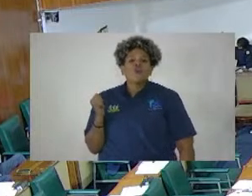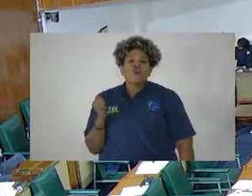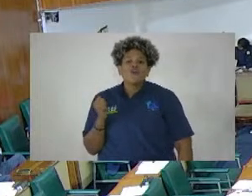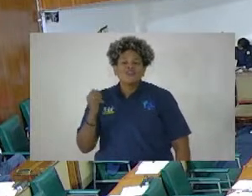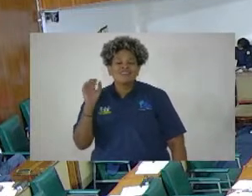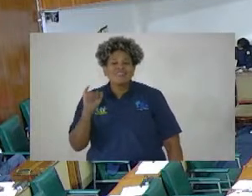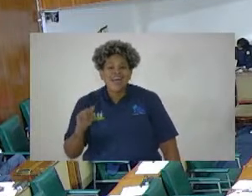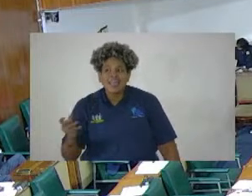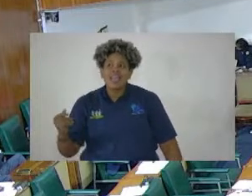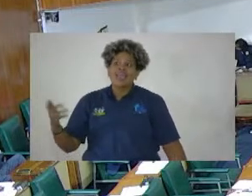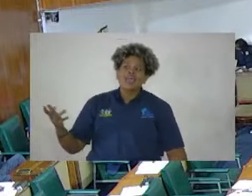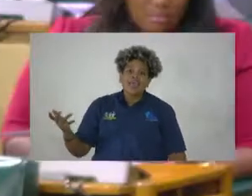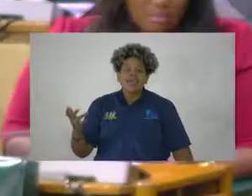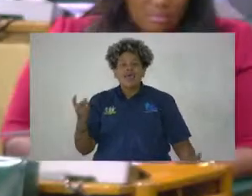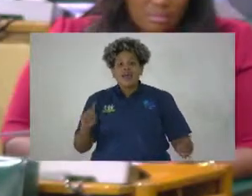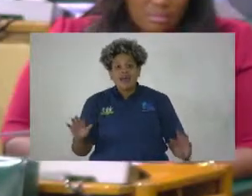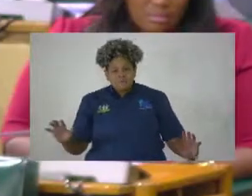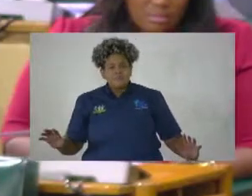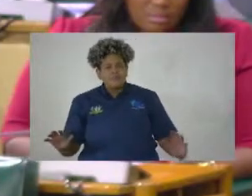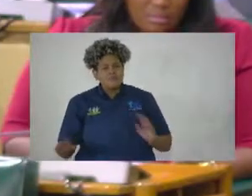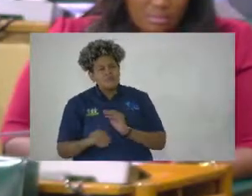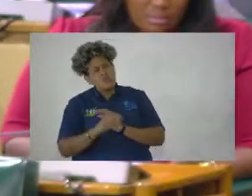So, Mr. Speaker,